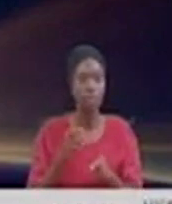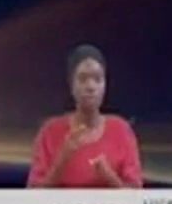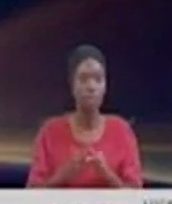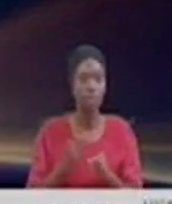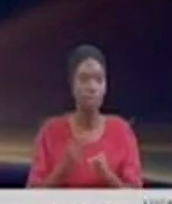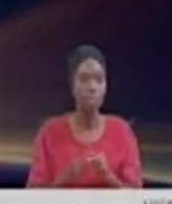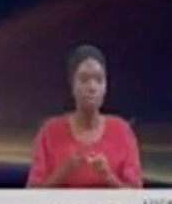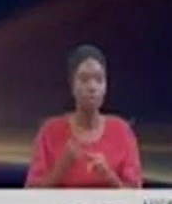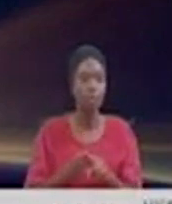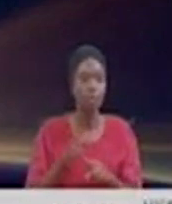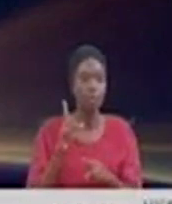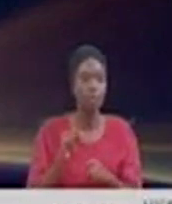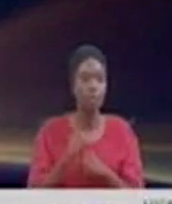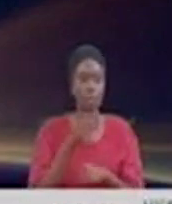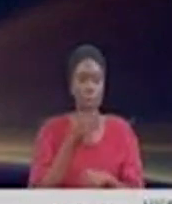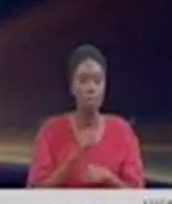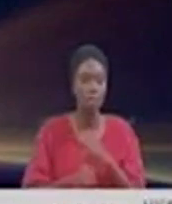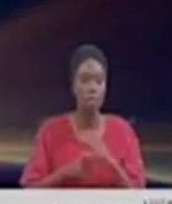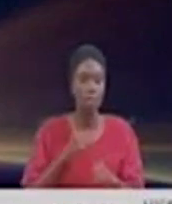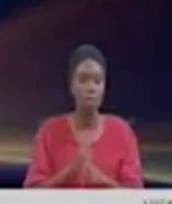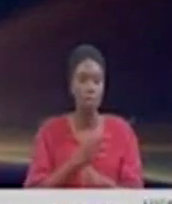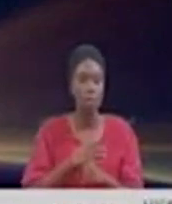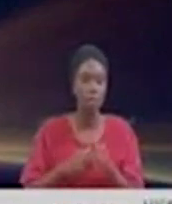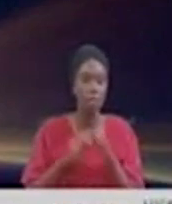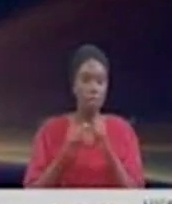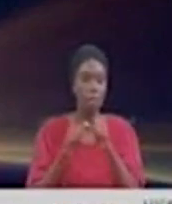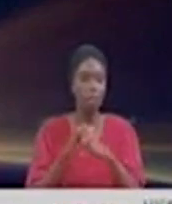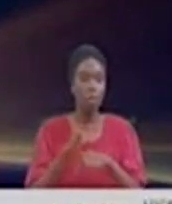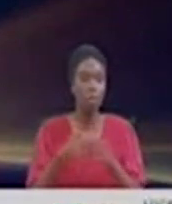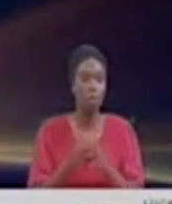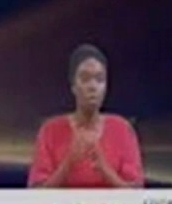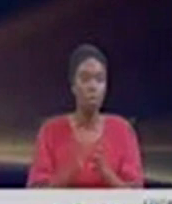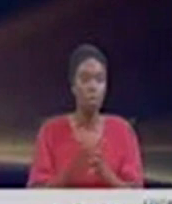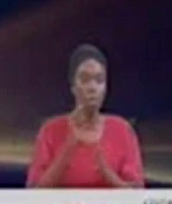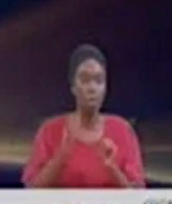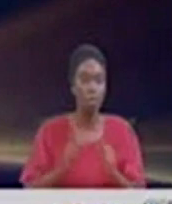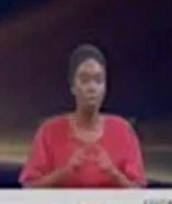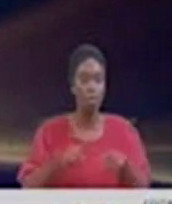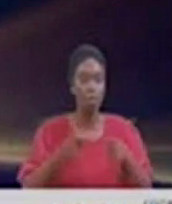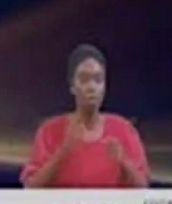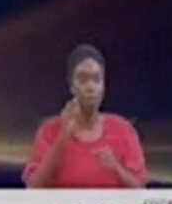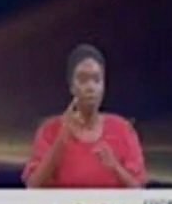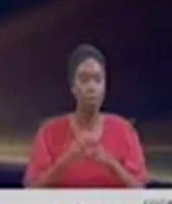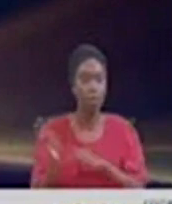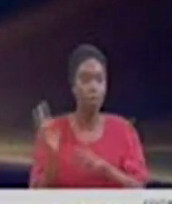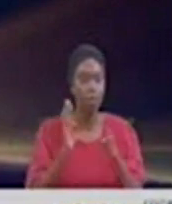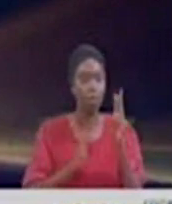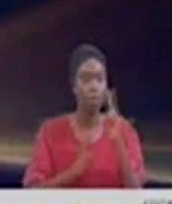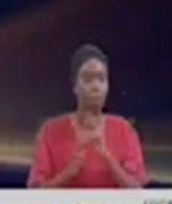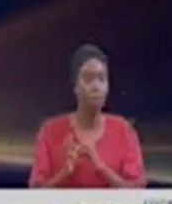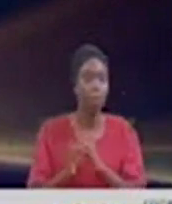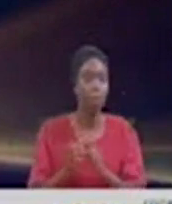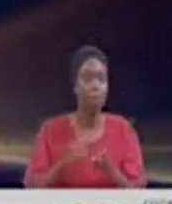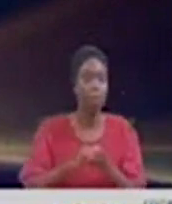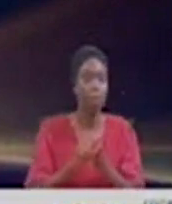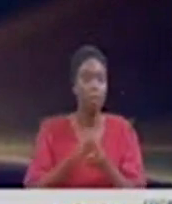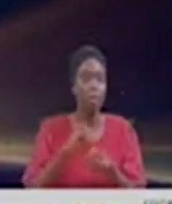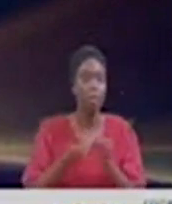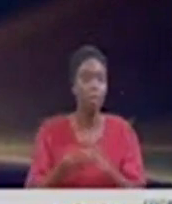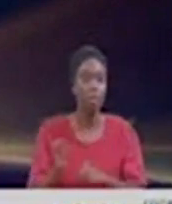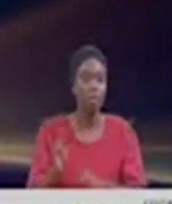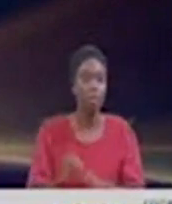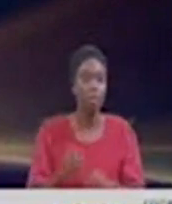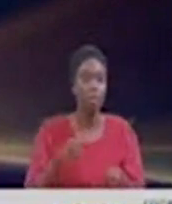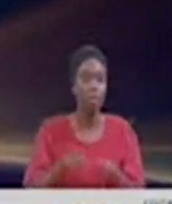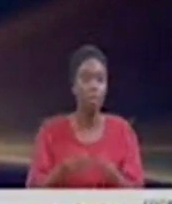according to the number of the names, from 20 years old and upward, all that were able to go forth to war, those that were numbered of